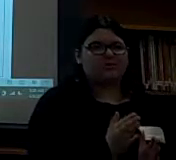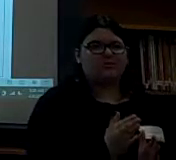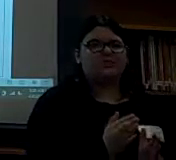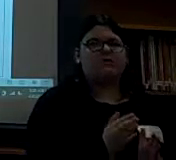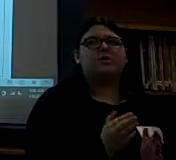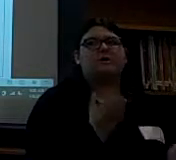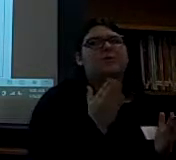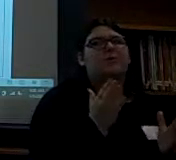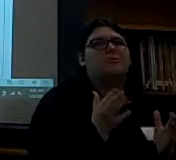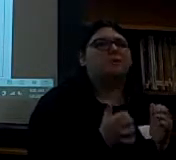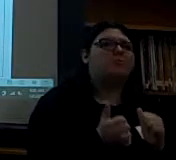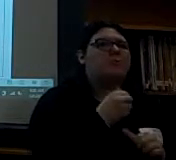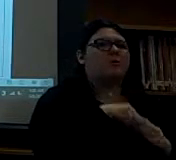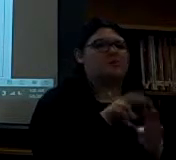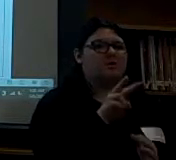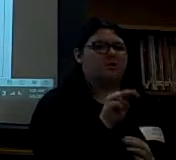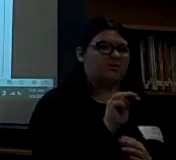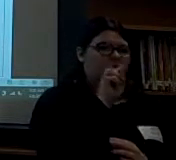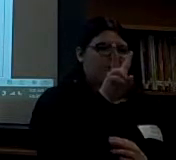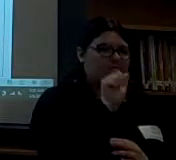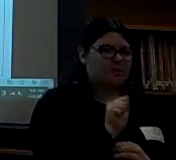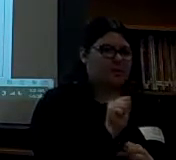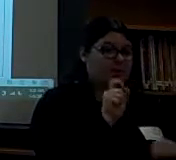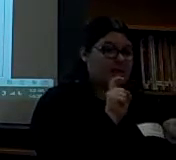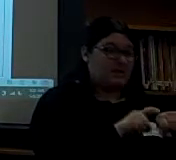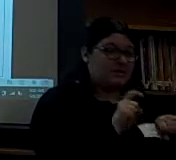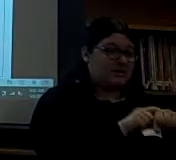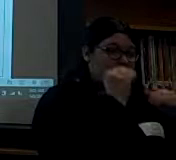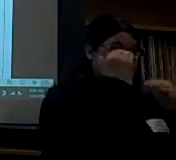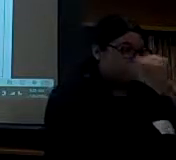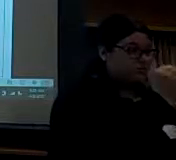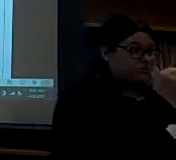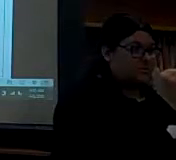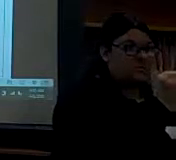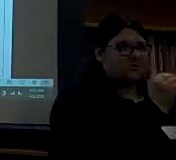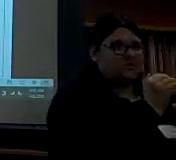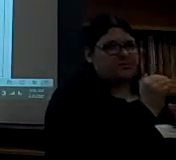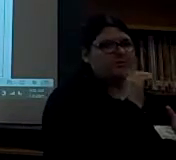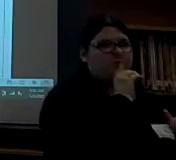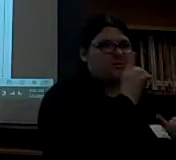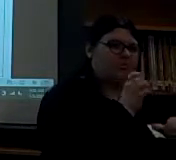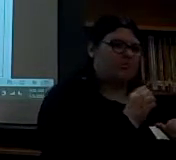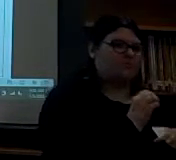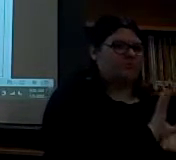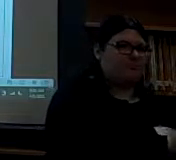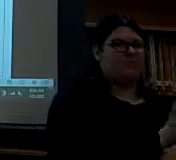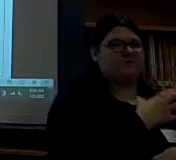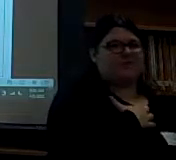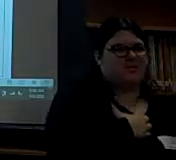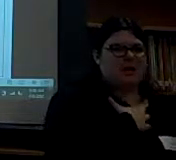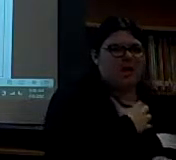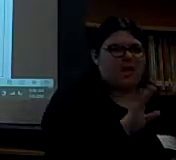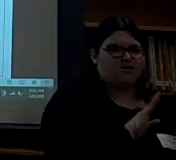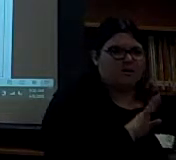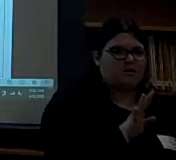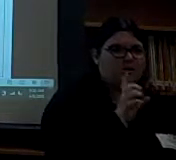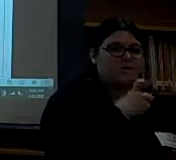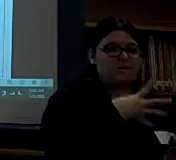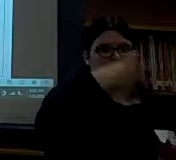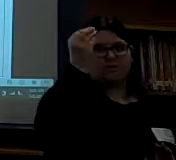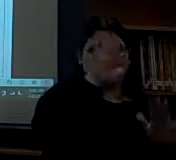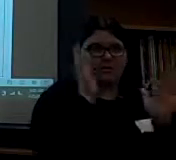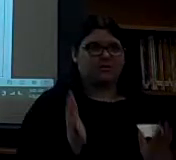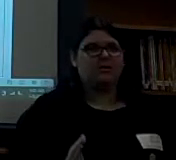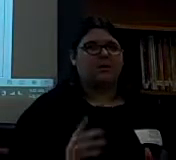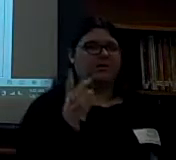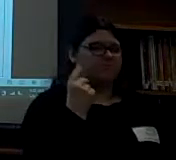Northern Virginia, the time crunch puts us all into yuck. I hear this so often. But when I have to get out of the house, that's all of a sudden dot,